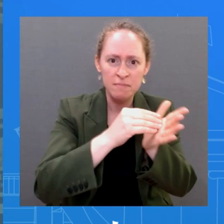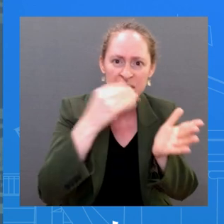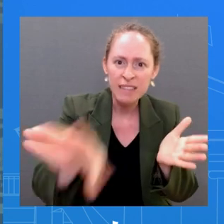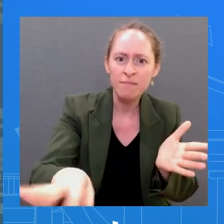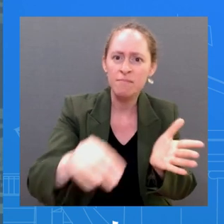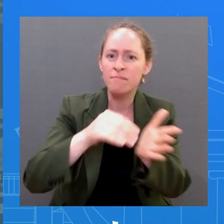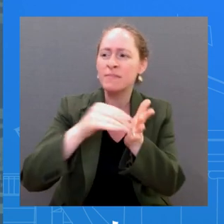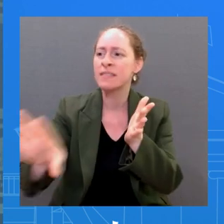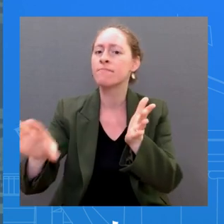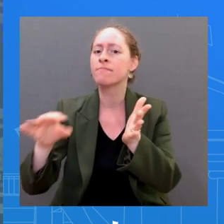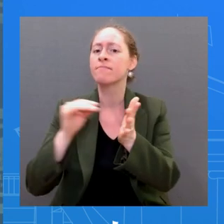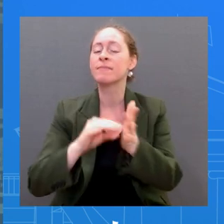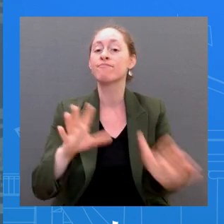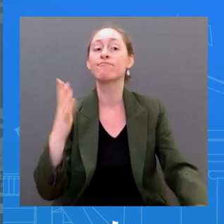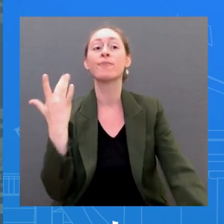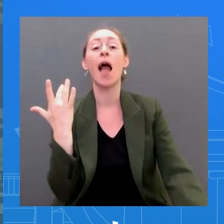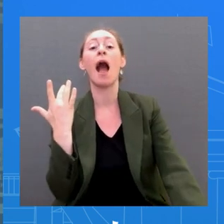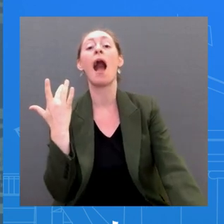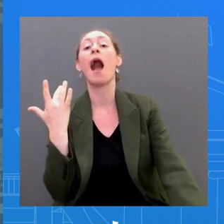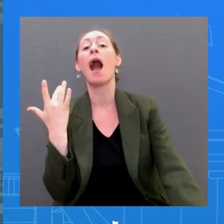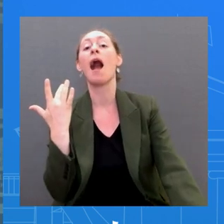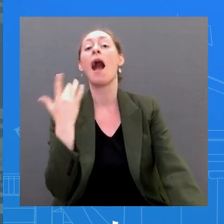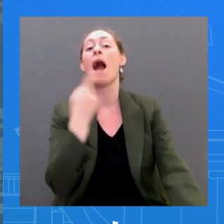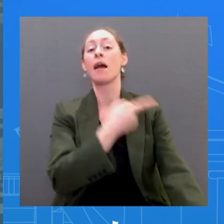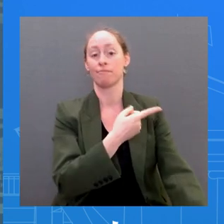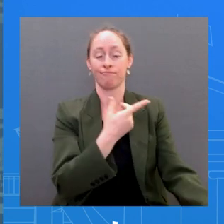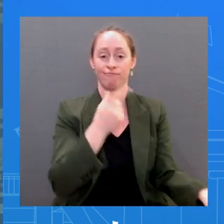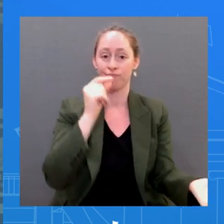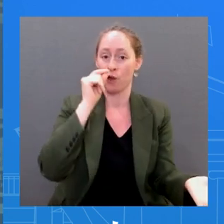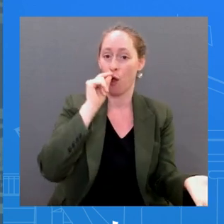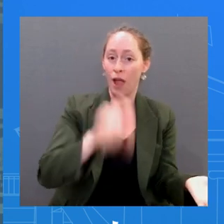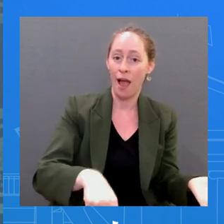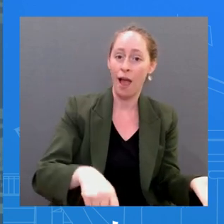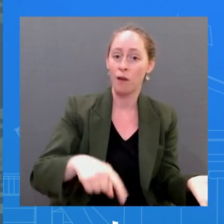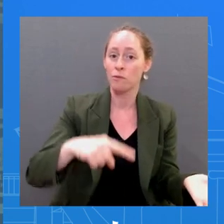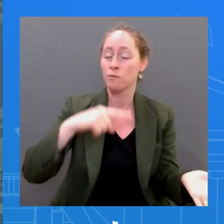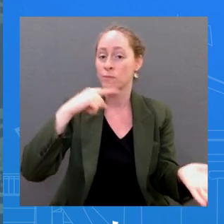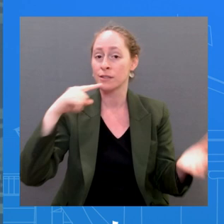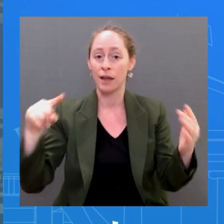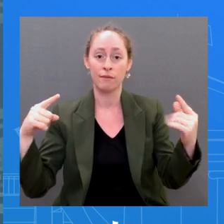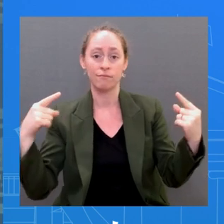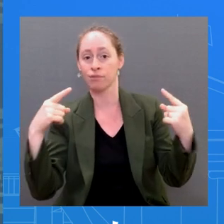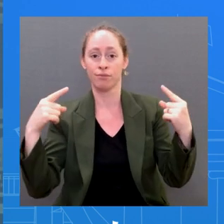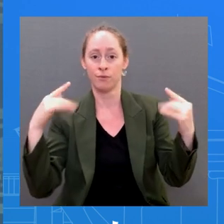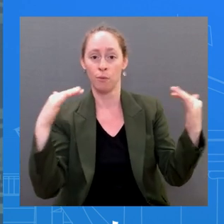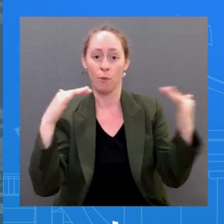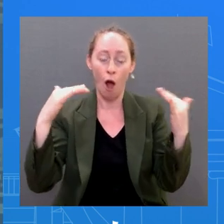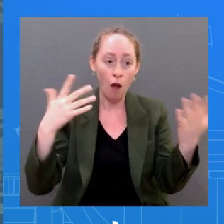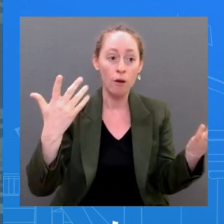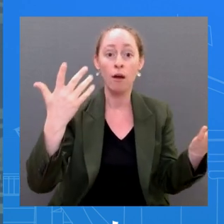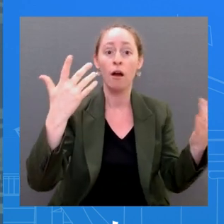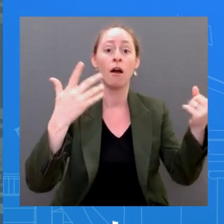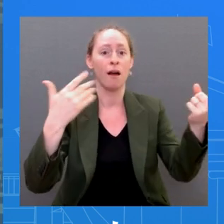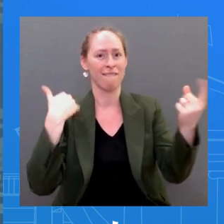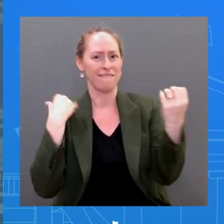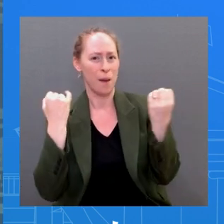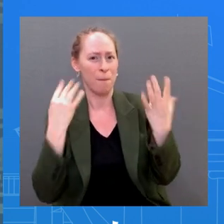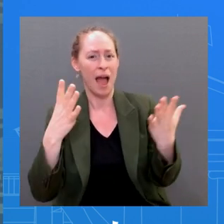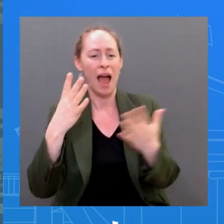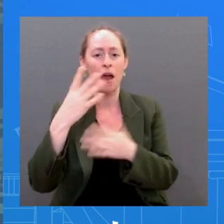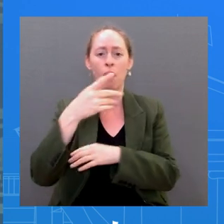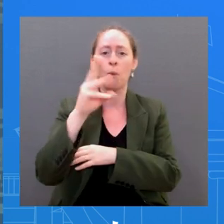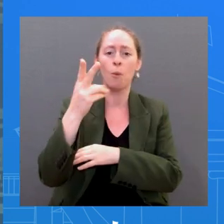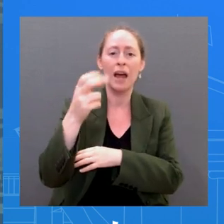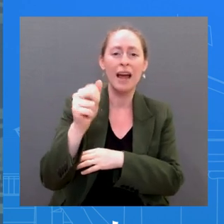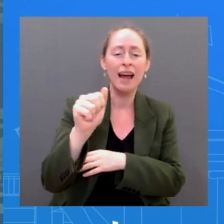Russia represent when it comes to wheat and corn. This is just a fact. This is what we have seen for the past several months. The president has done,